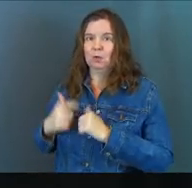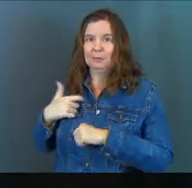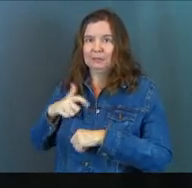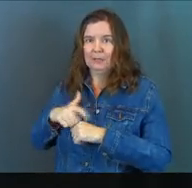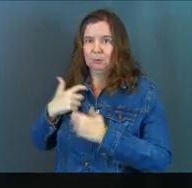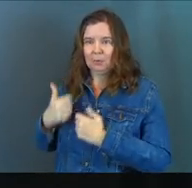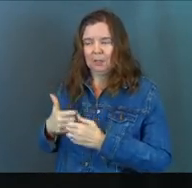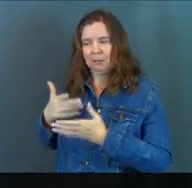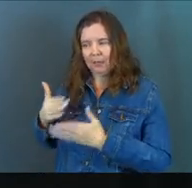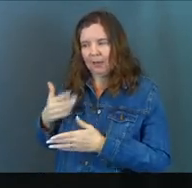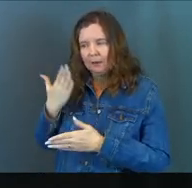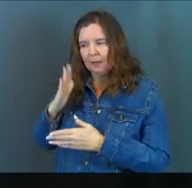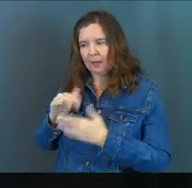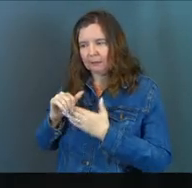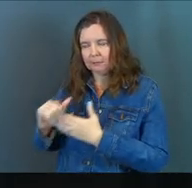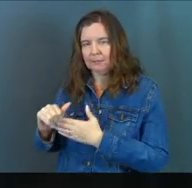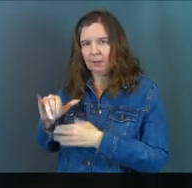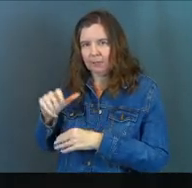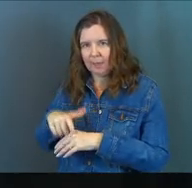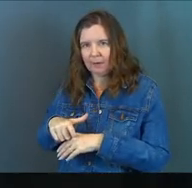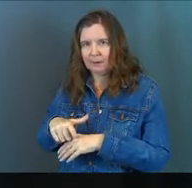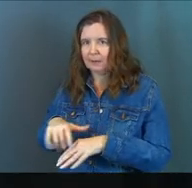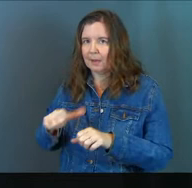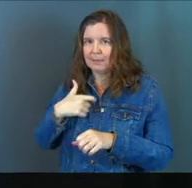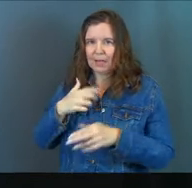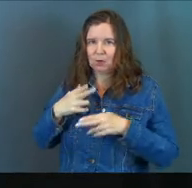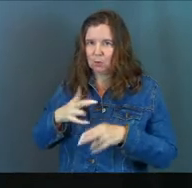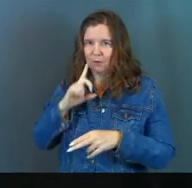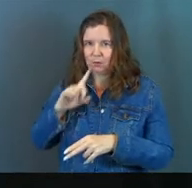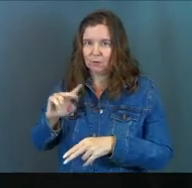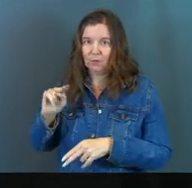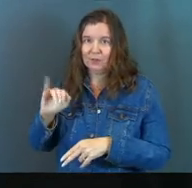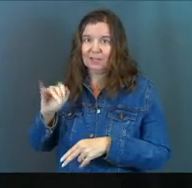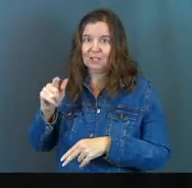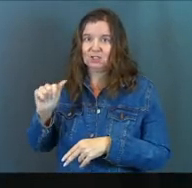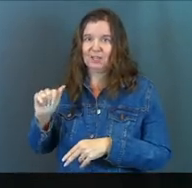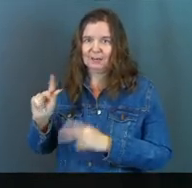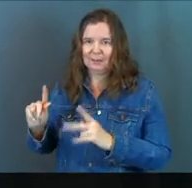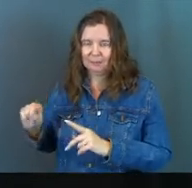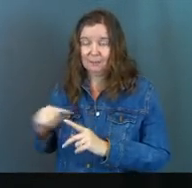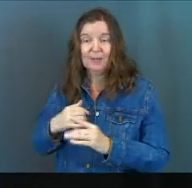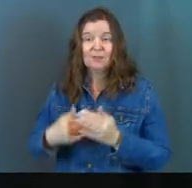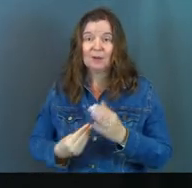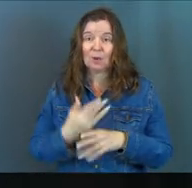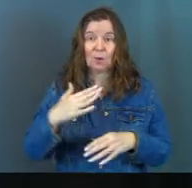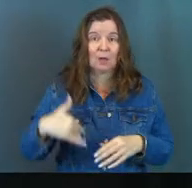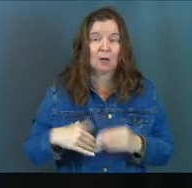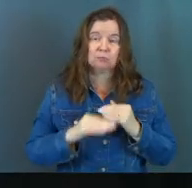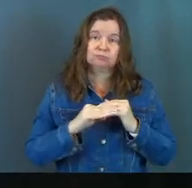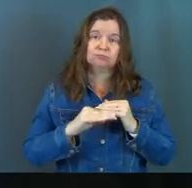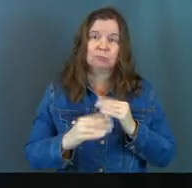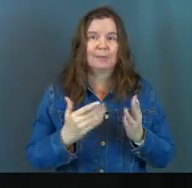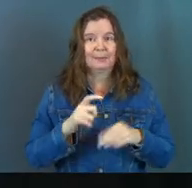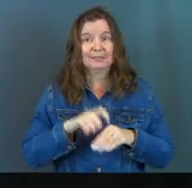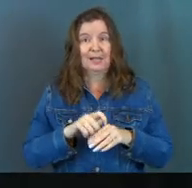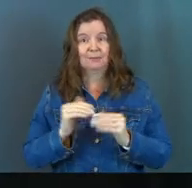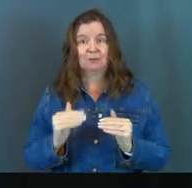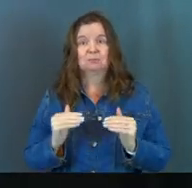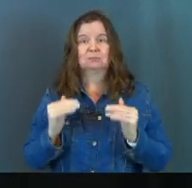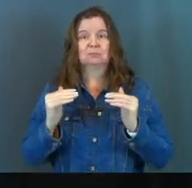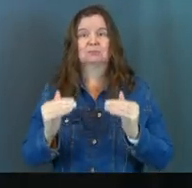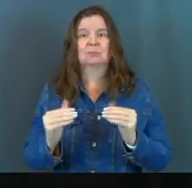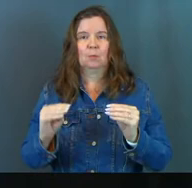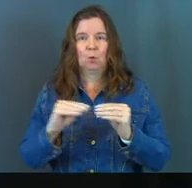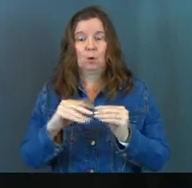on that. Take your time. I'm not in a rush for you. But if you haven't grown in a while, maybe it's time for a little bit